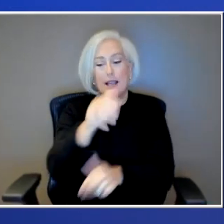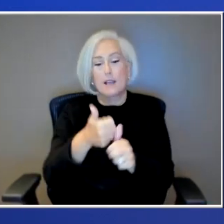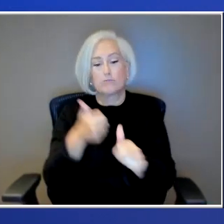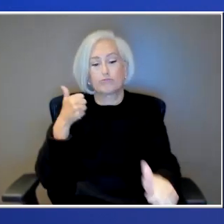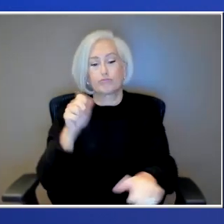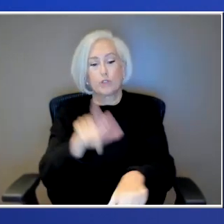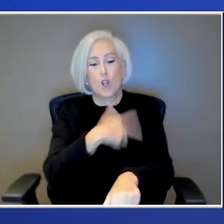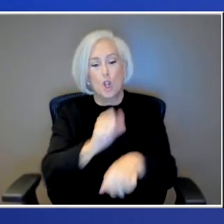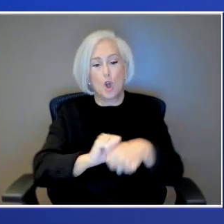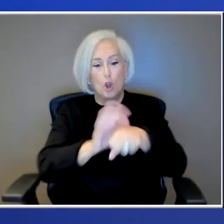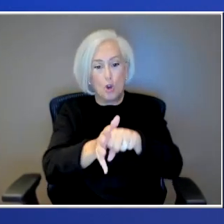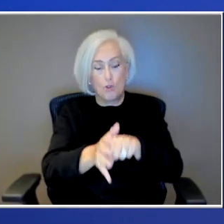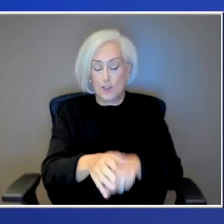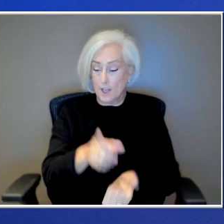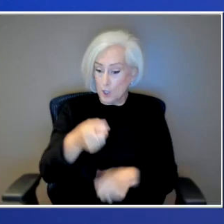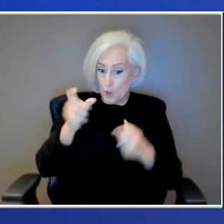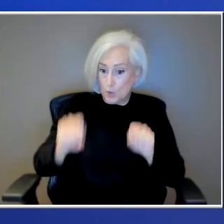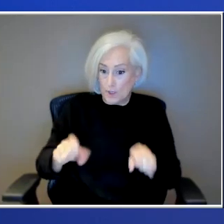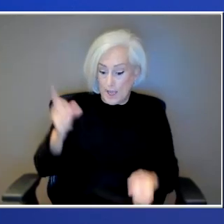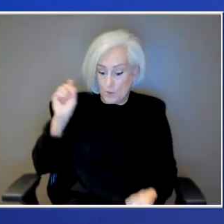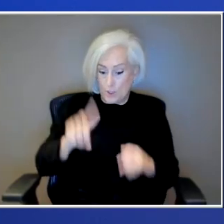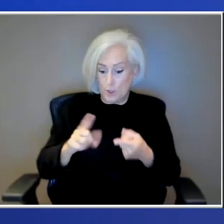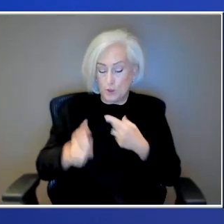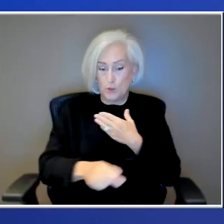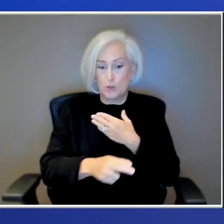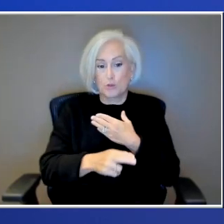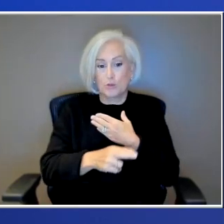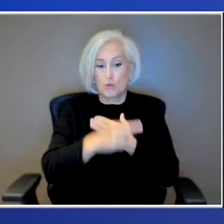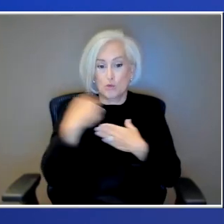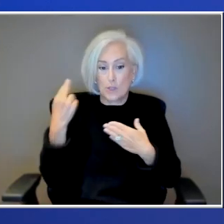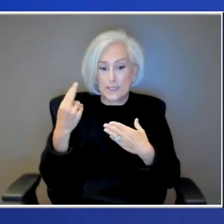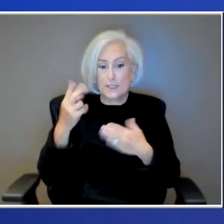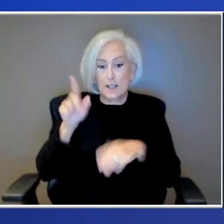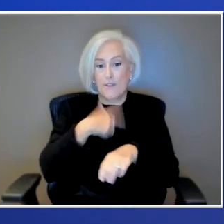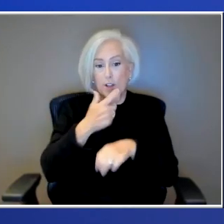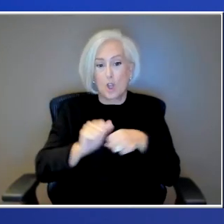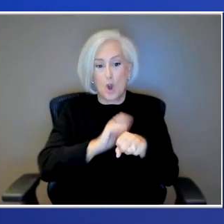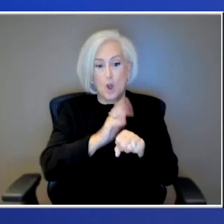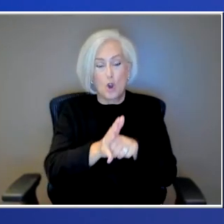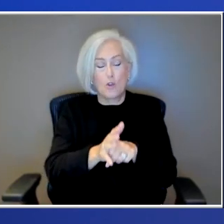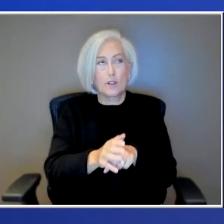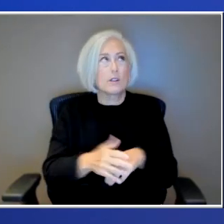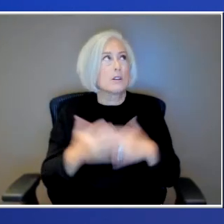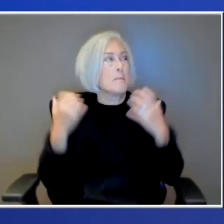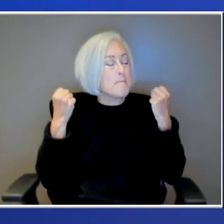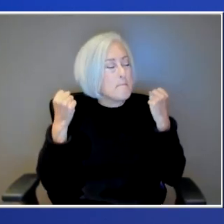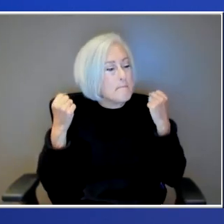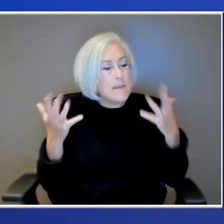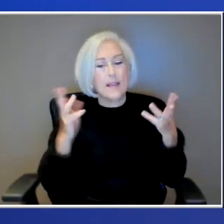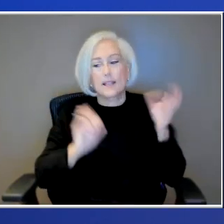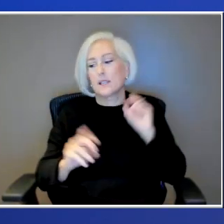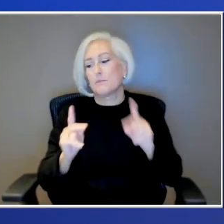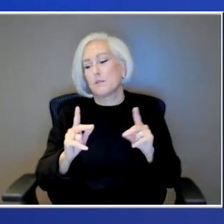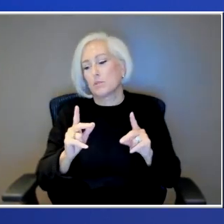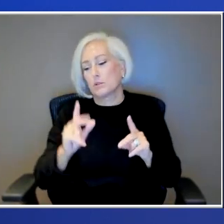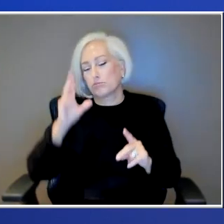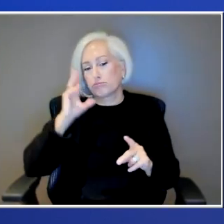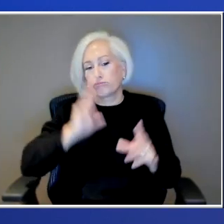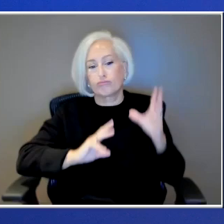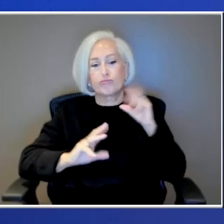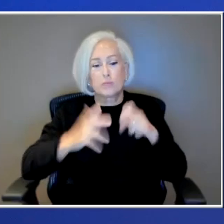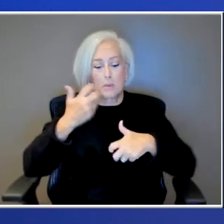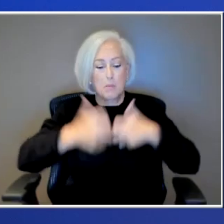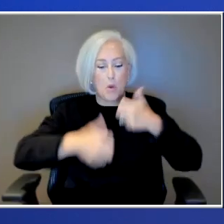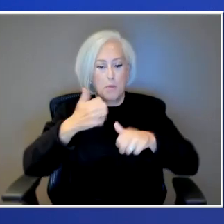your risk of long COVID, which is a huge issue for so many people in the United States, it is a quality of life issue, it is the ability